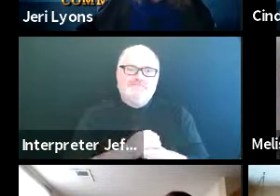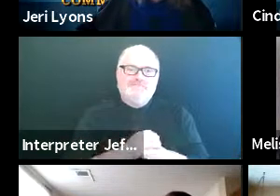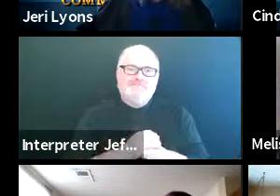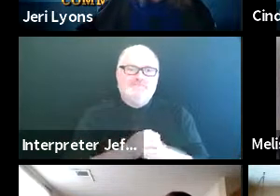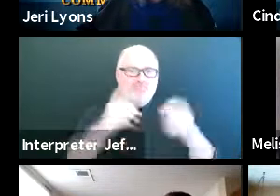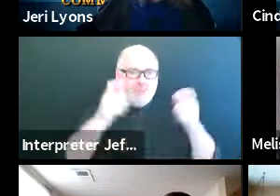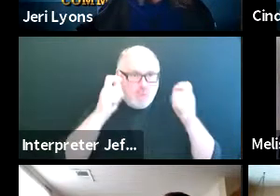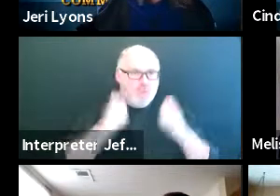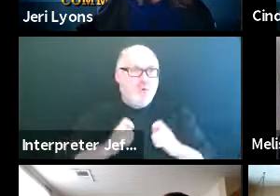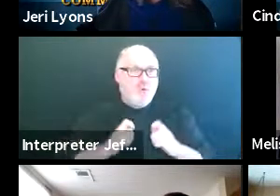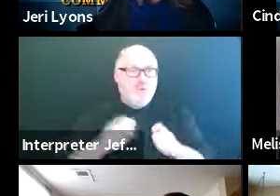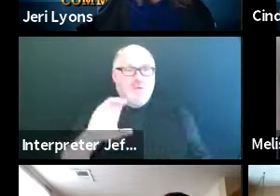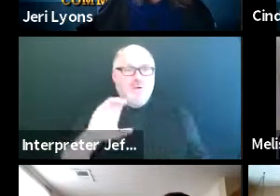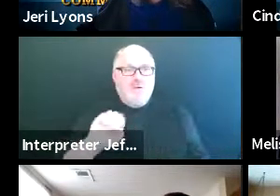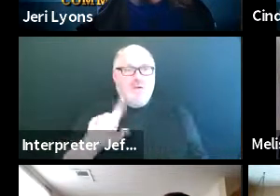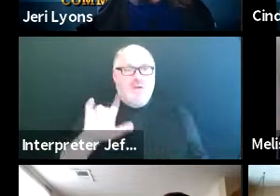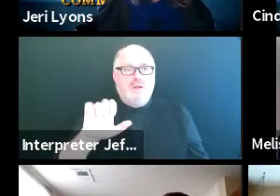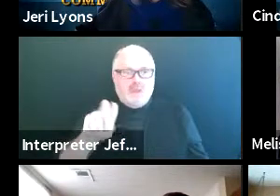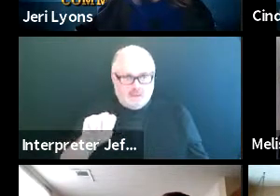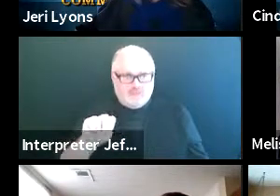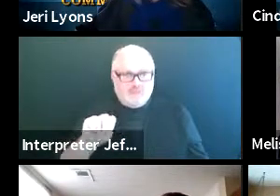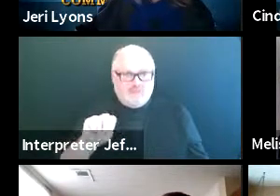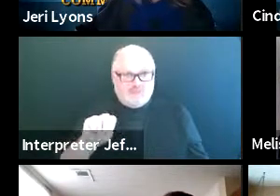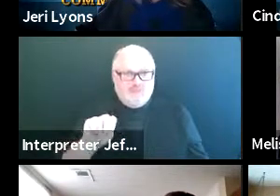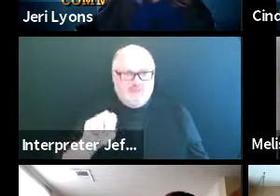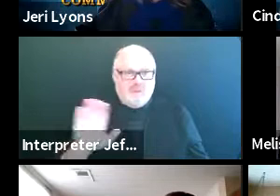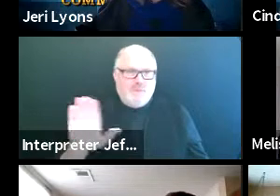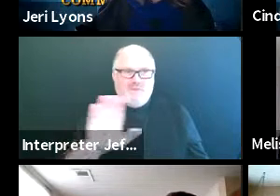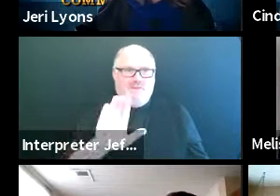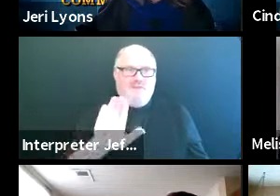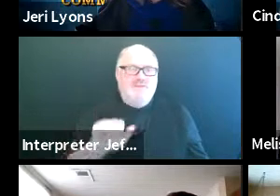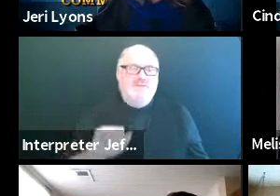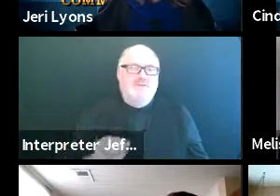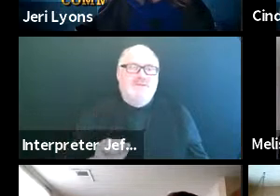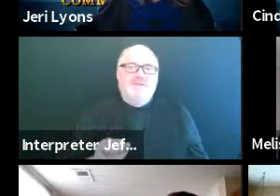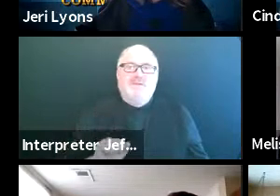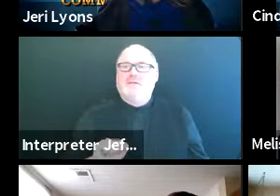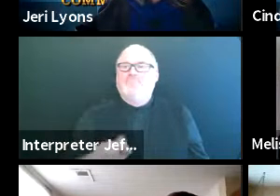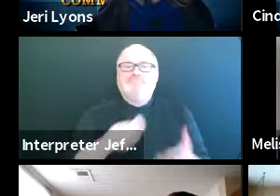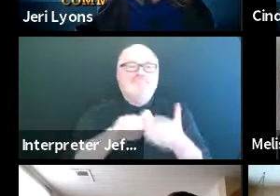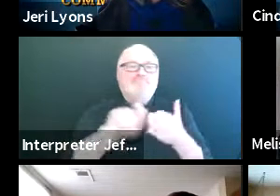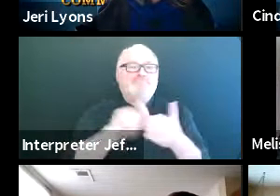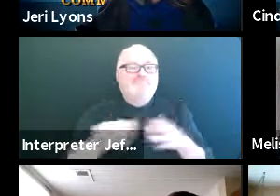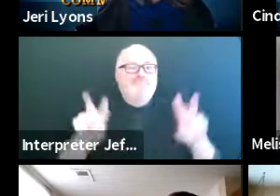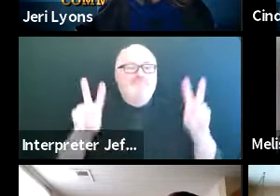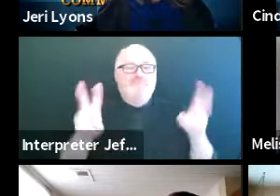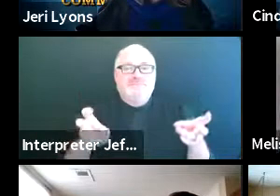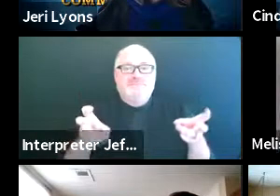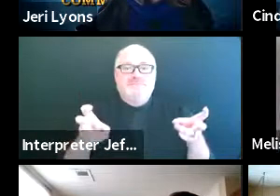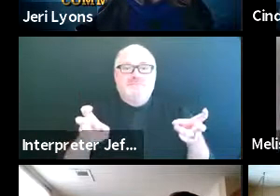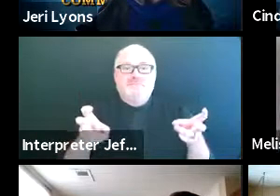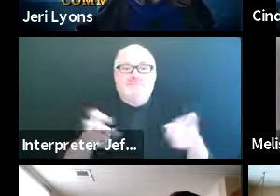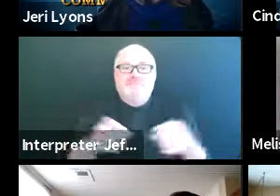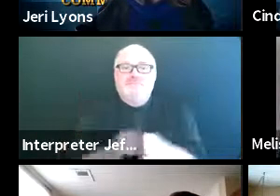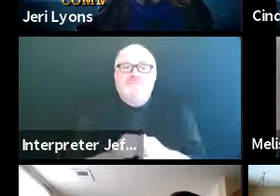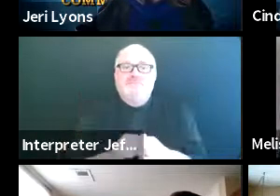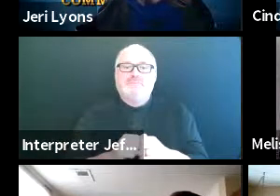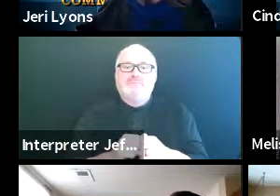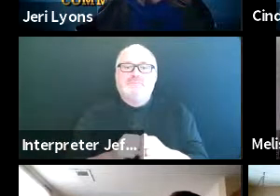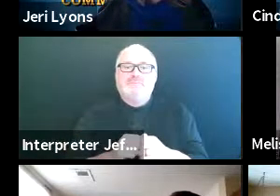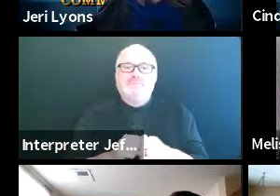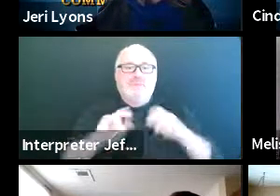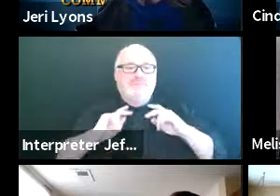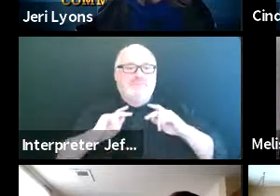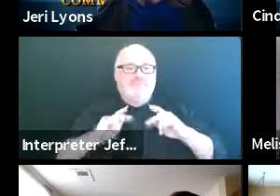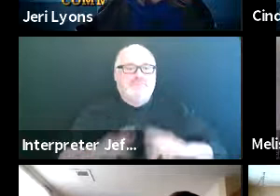hood Colin Brooks with his dissertation title in sport pedagogy of physical